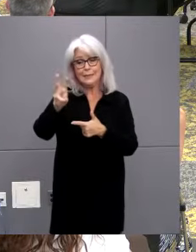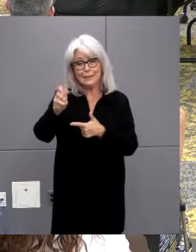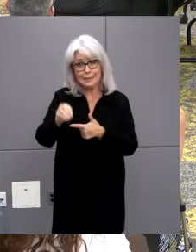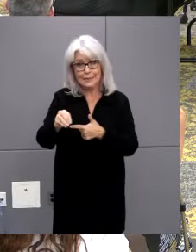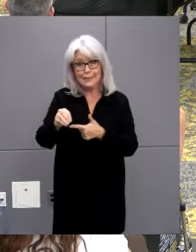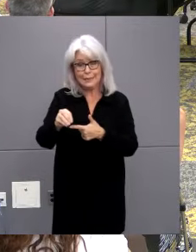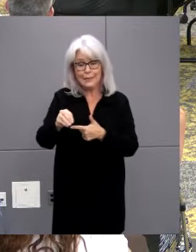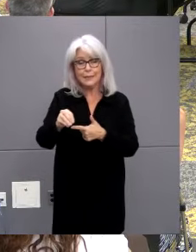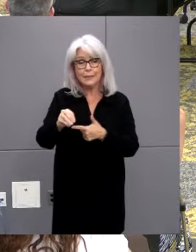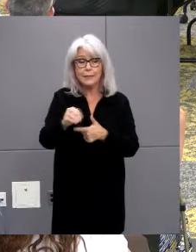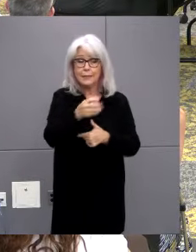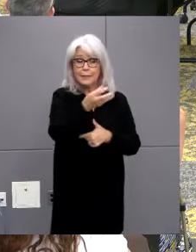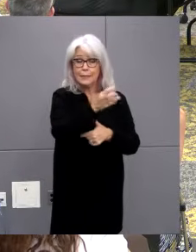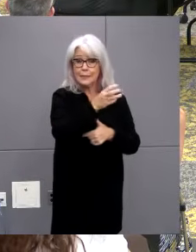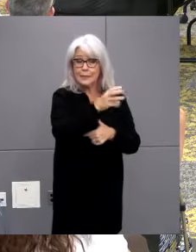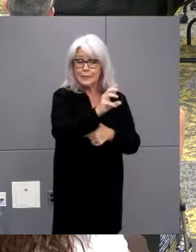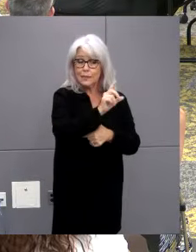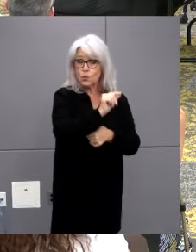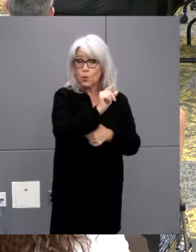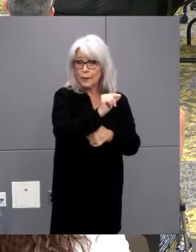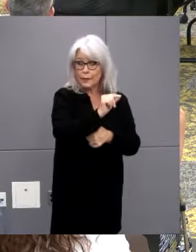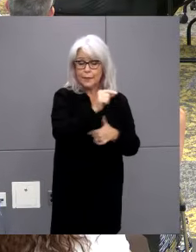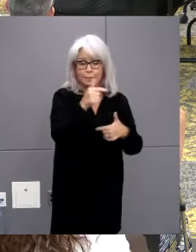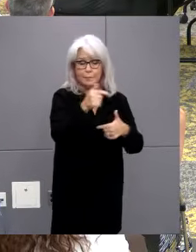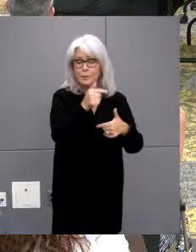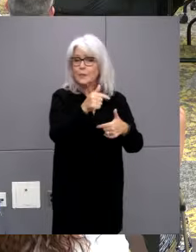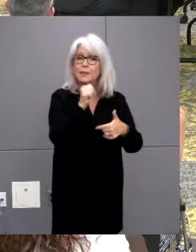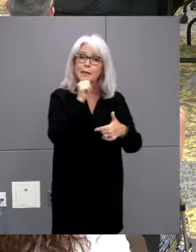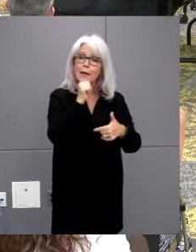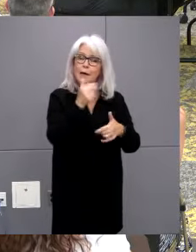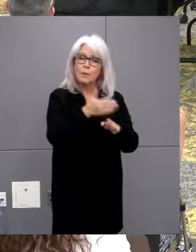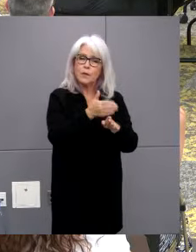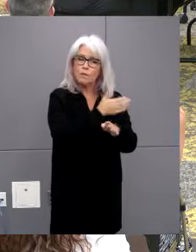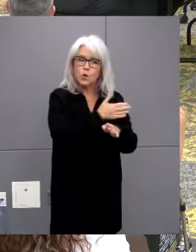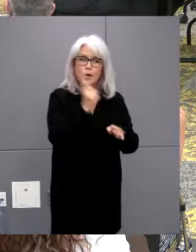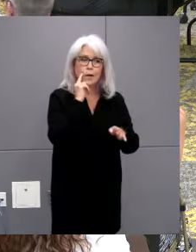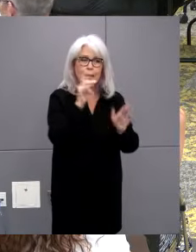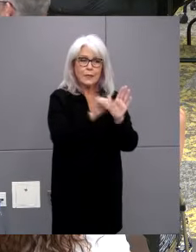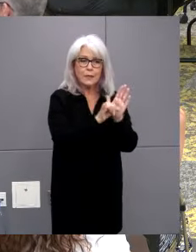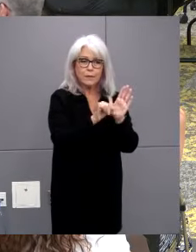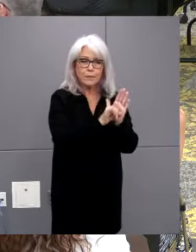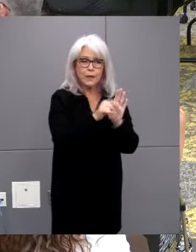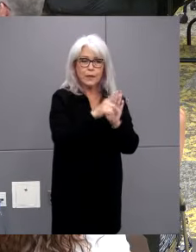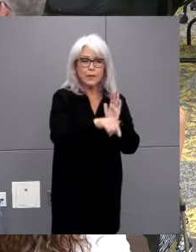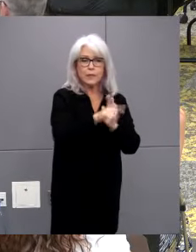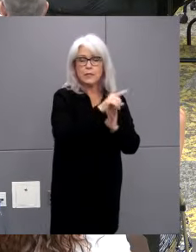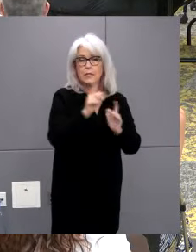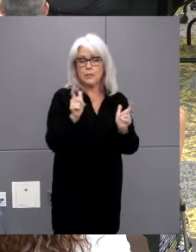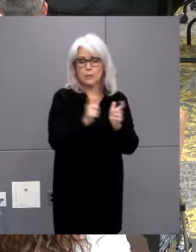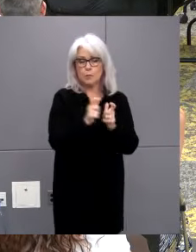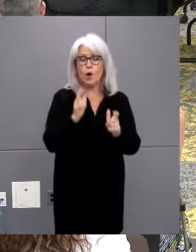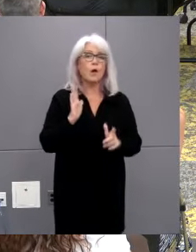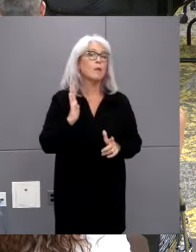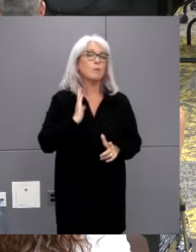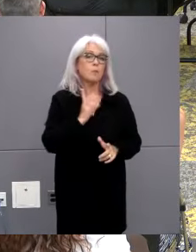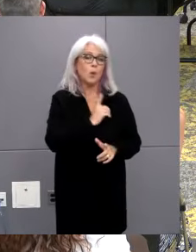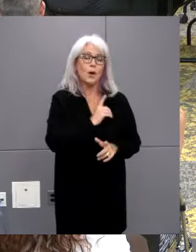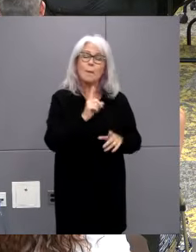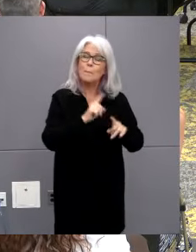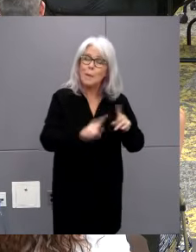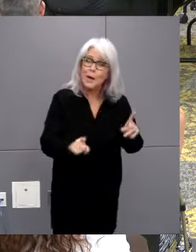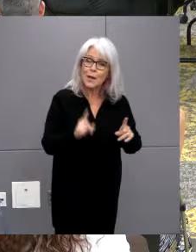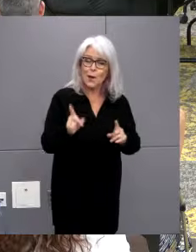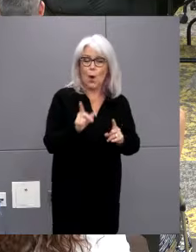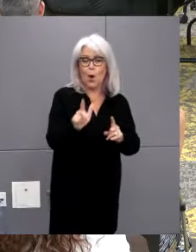1620 did not previously identify this board as a small board, but it always has been, as